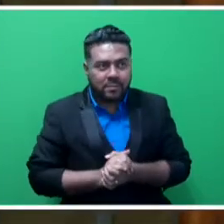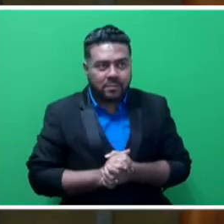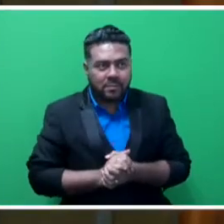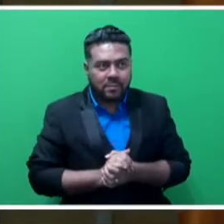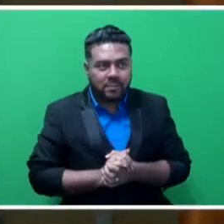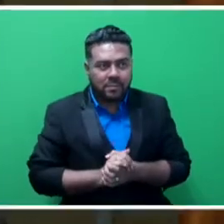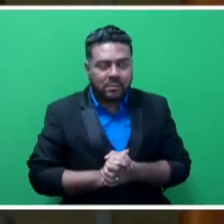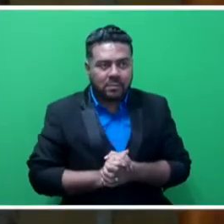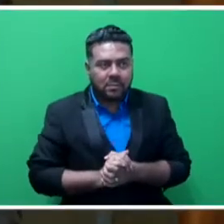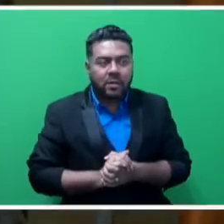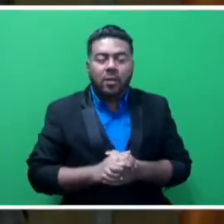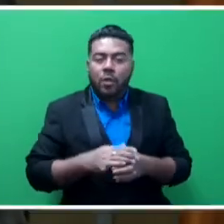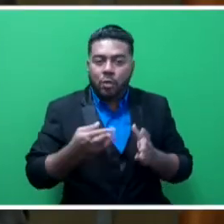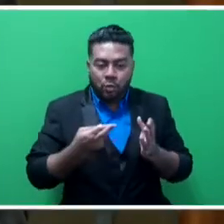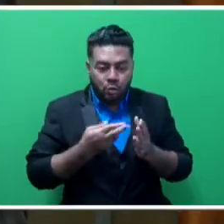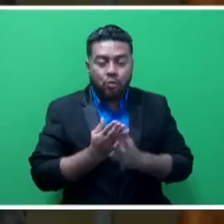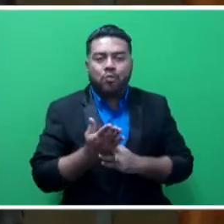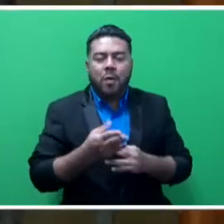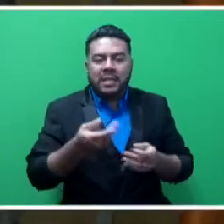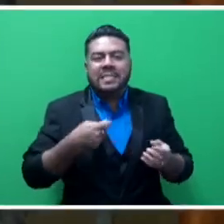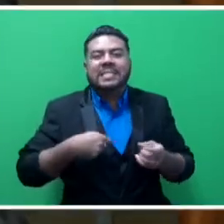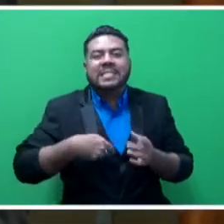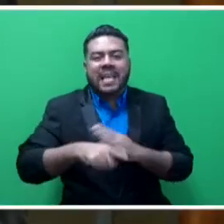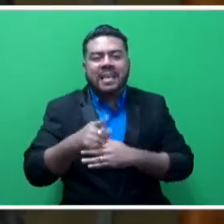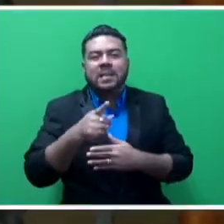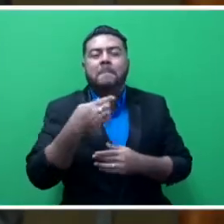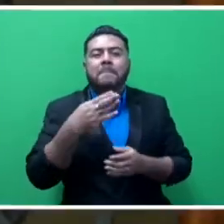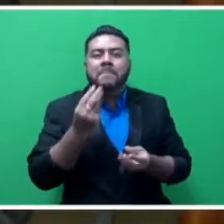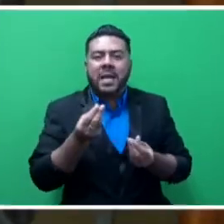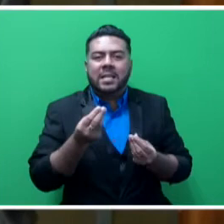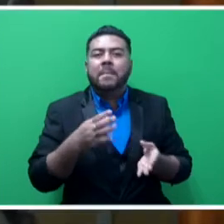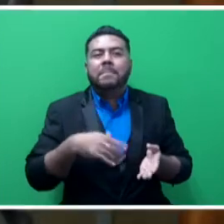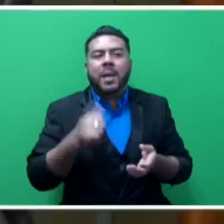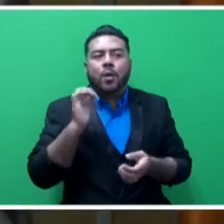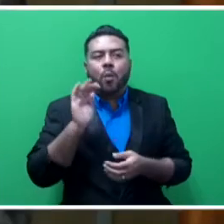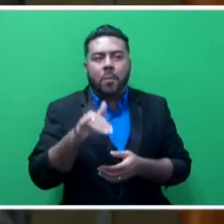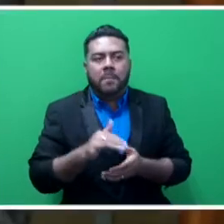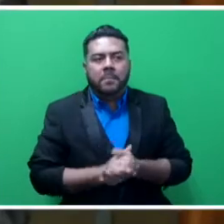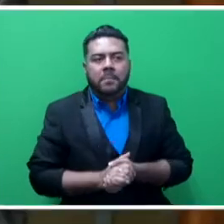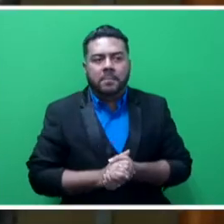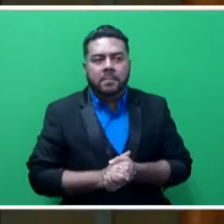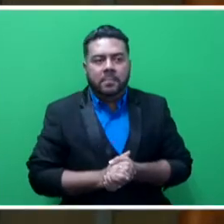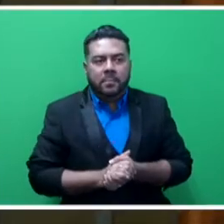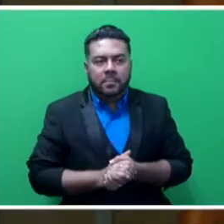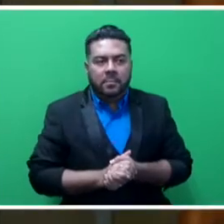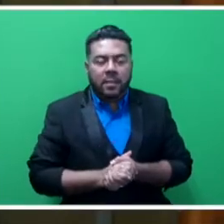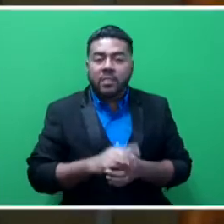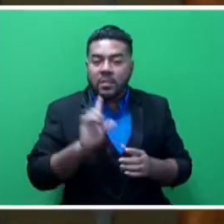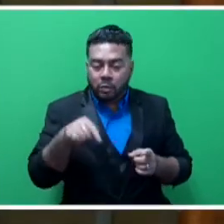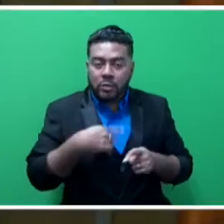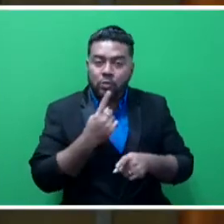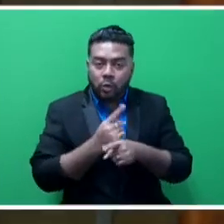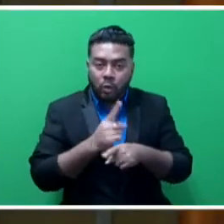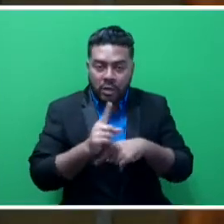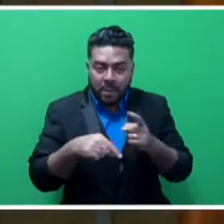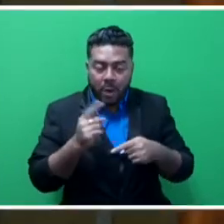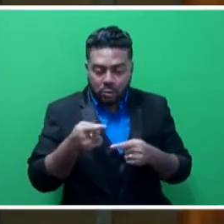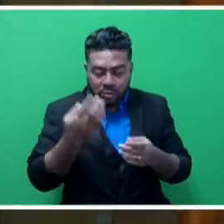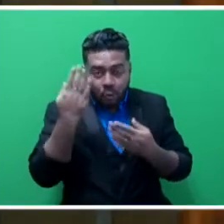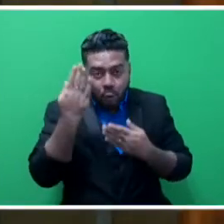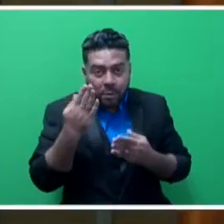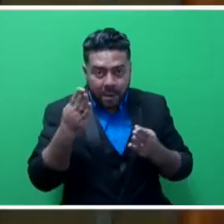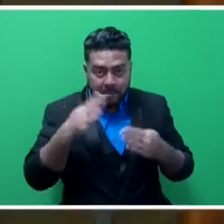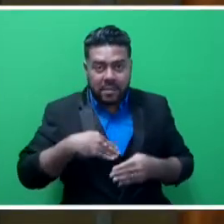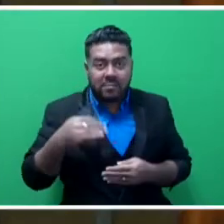the remittance back home. This is what you were actually talking, Honorable Gaboka, yesterday.